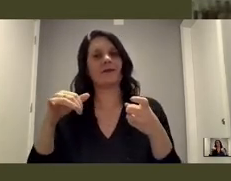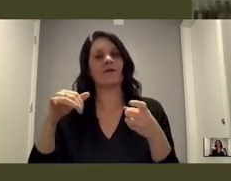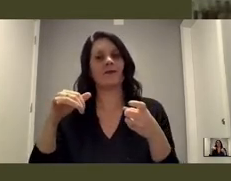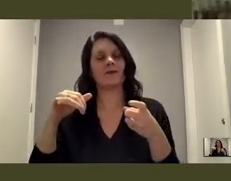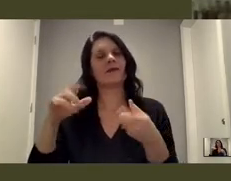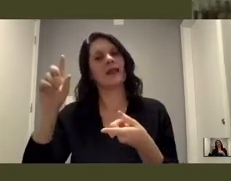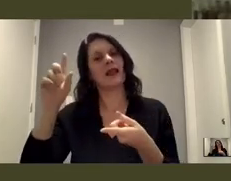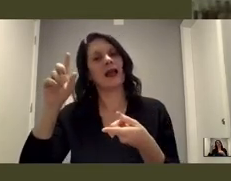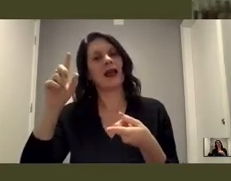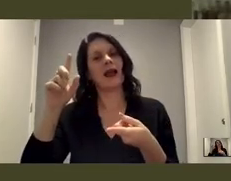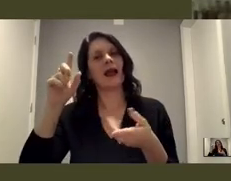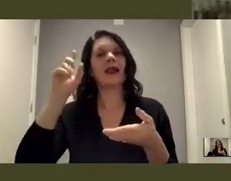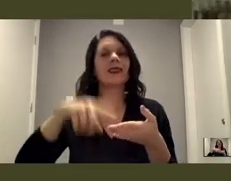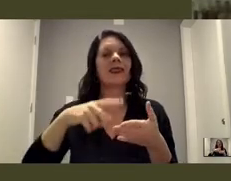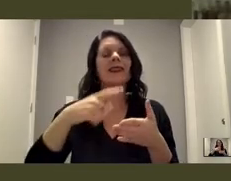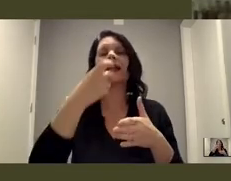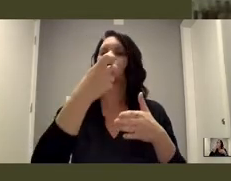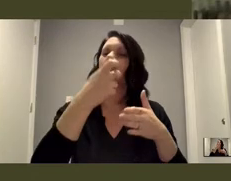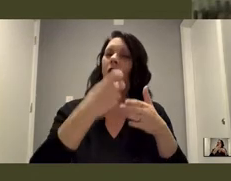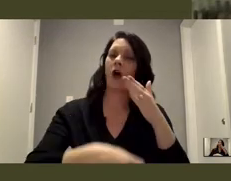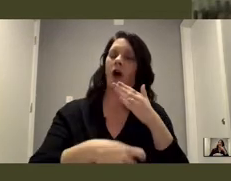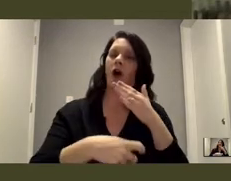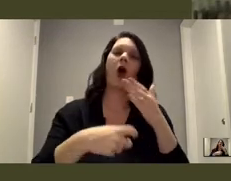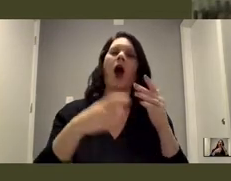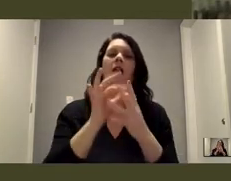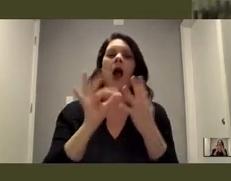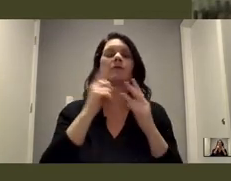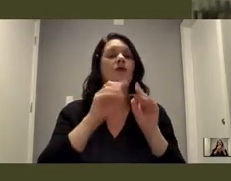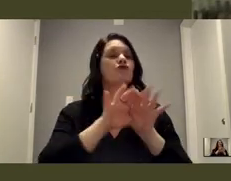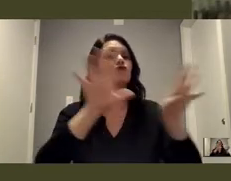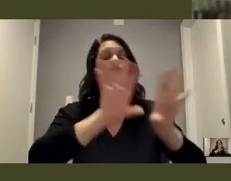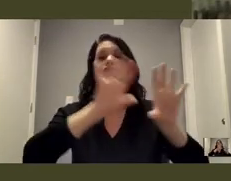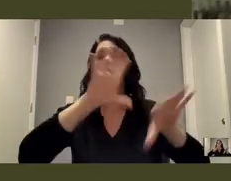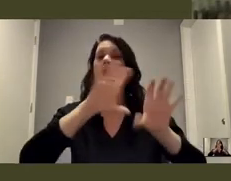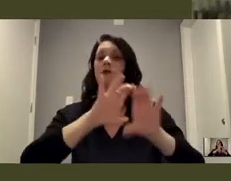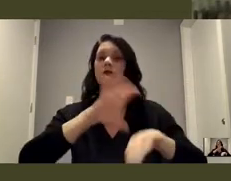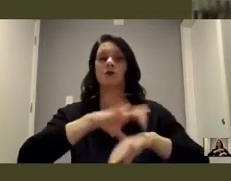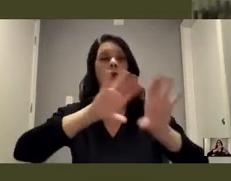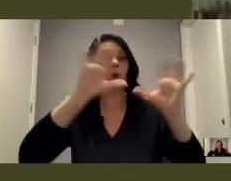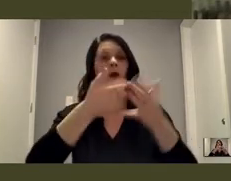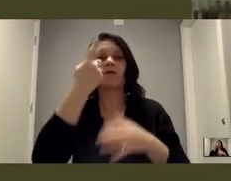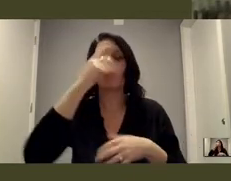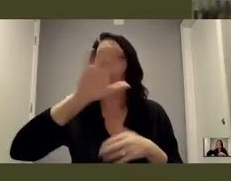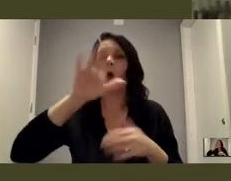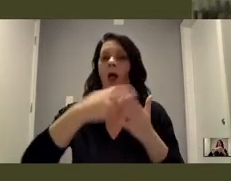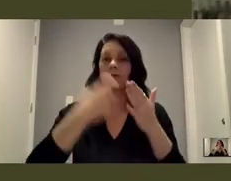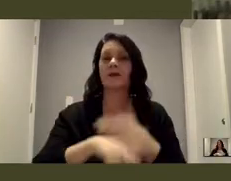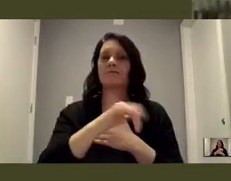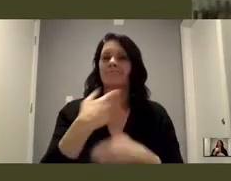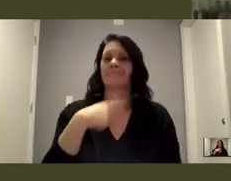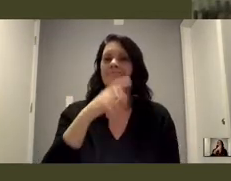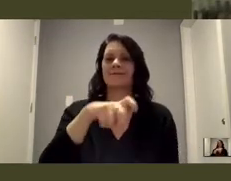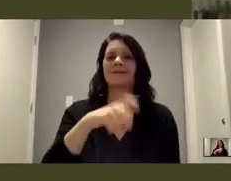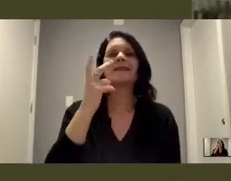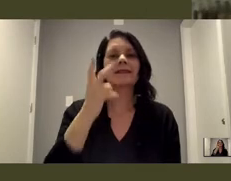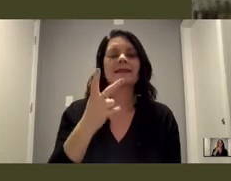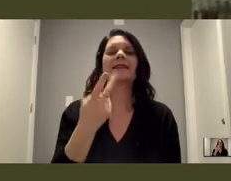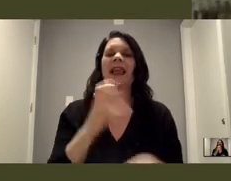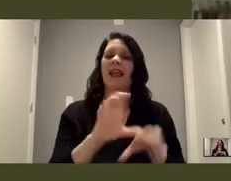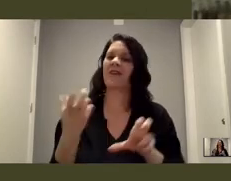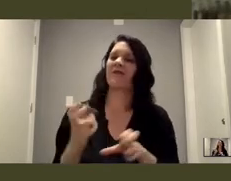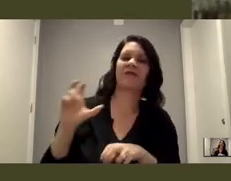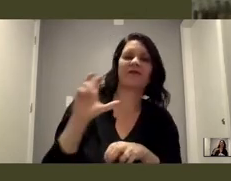costly option in across the world, almost all the prices. So we'll be able to see a massive investment in renewable energy,